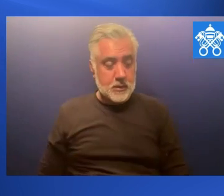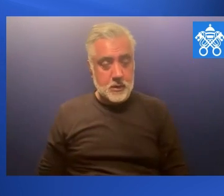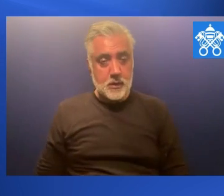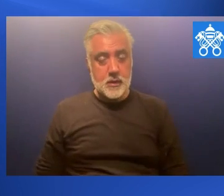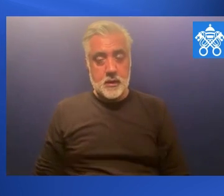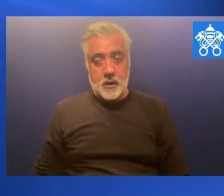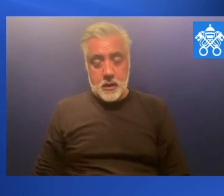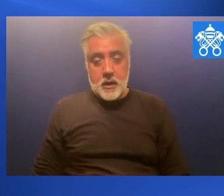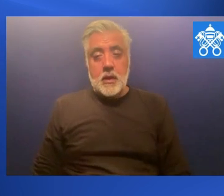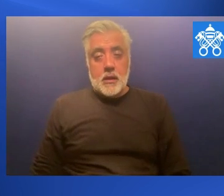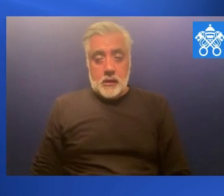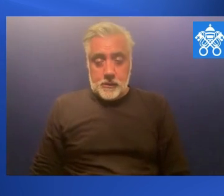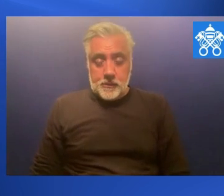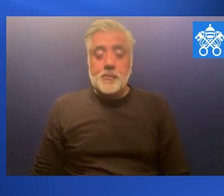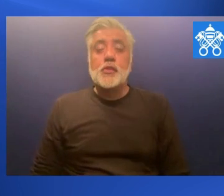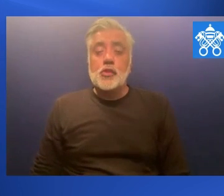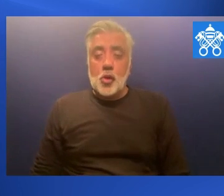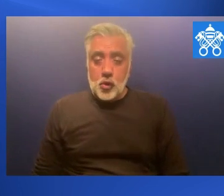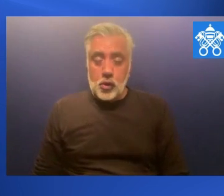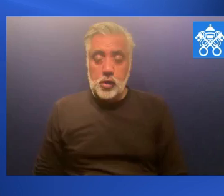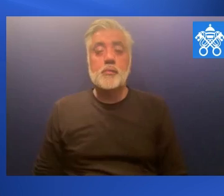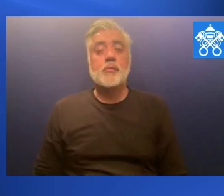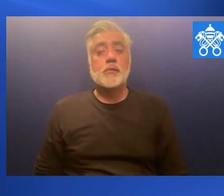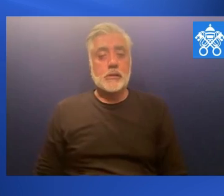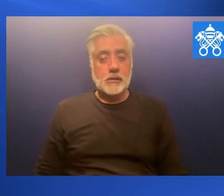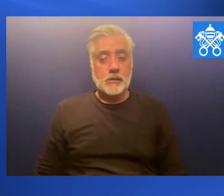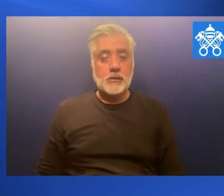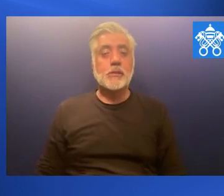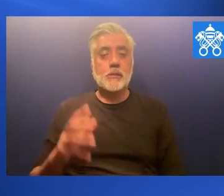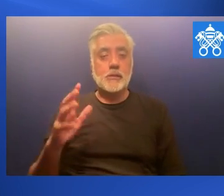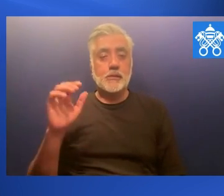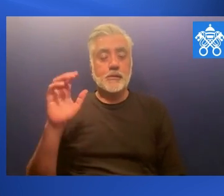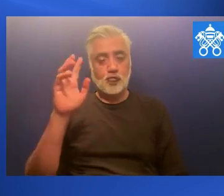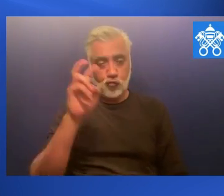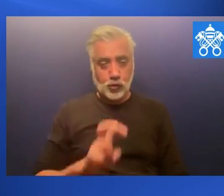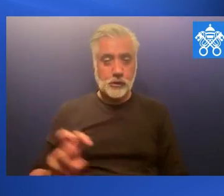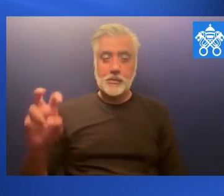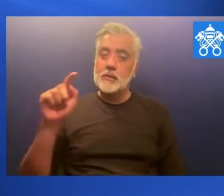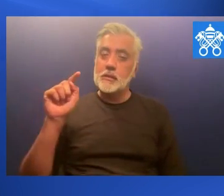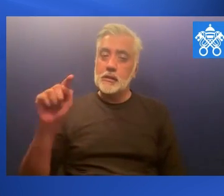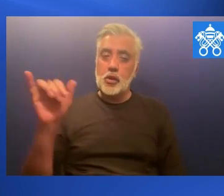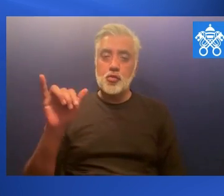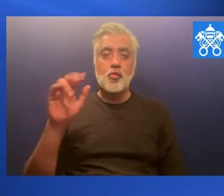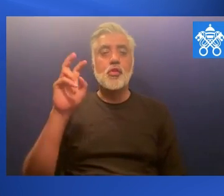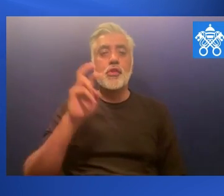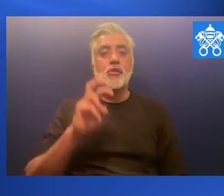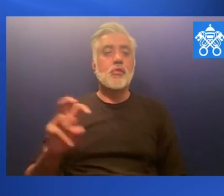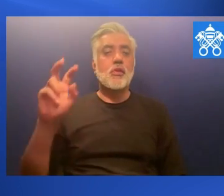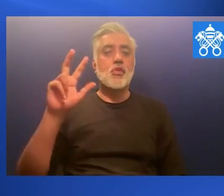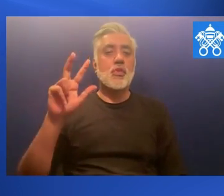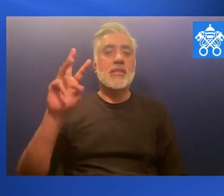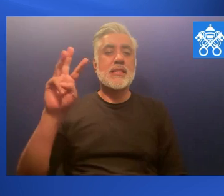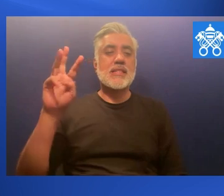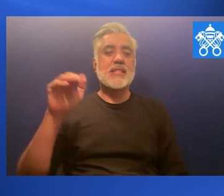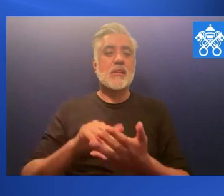he kisses. So in these 5 apostolic journeys,